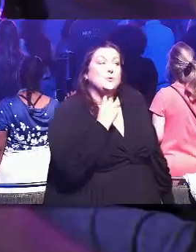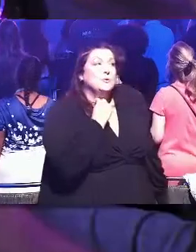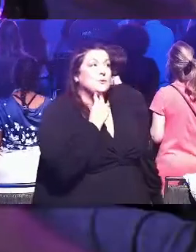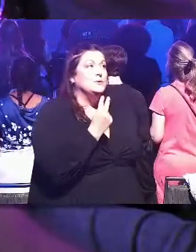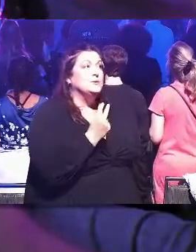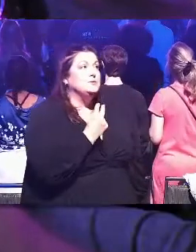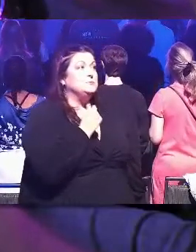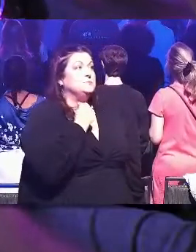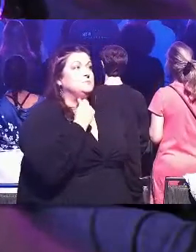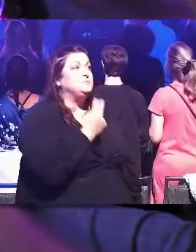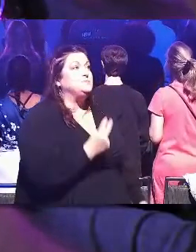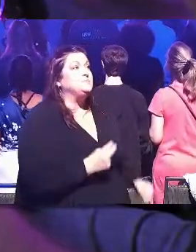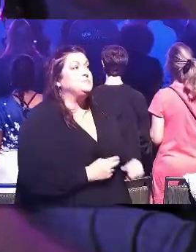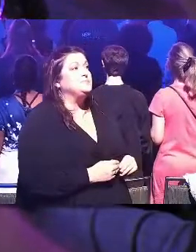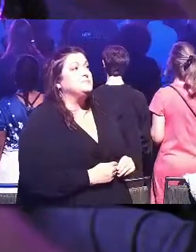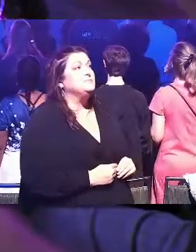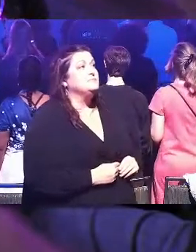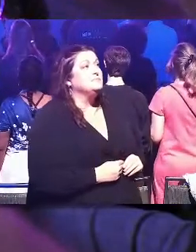Our voice.